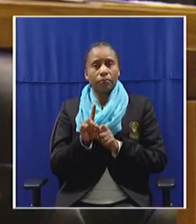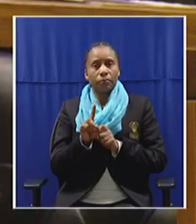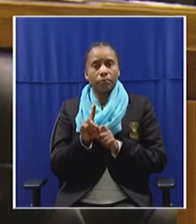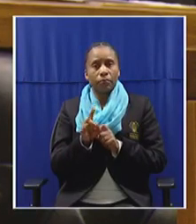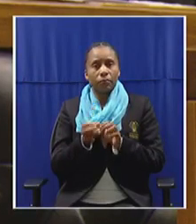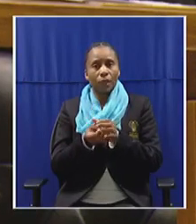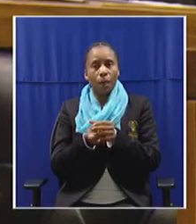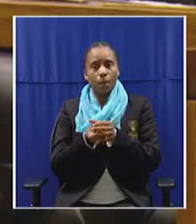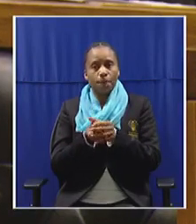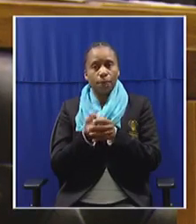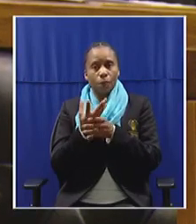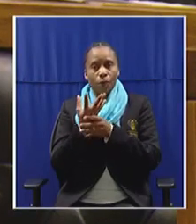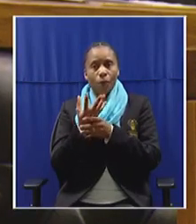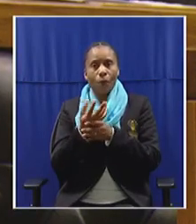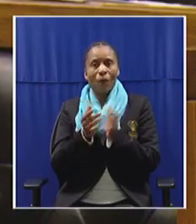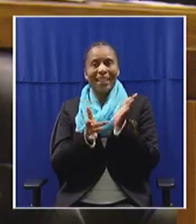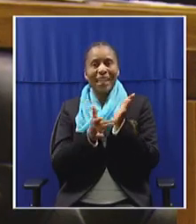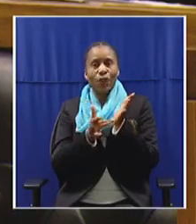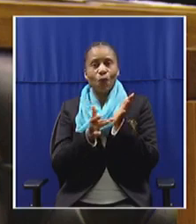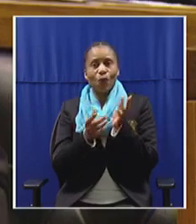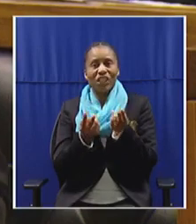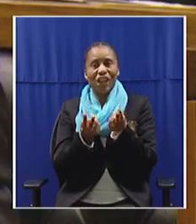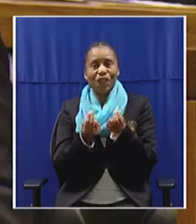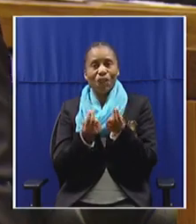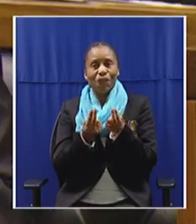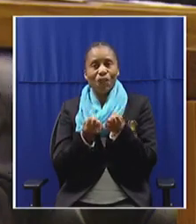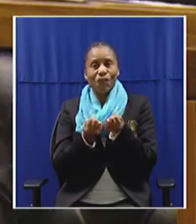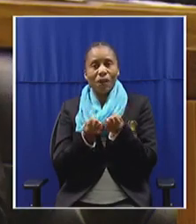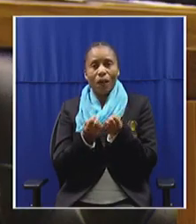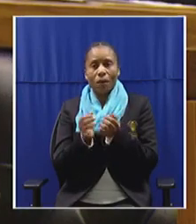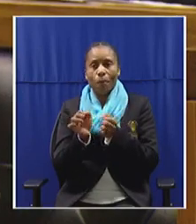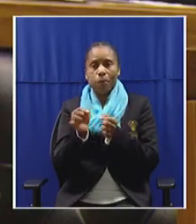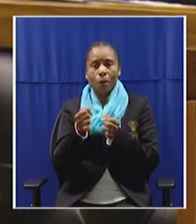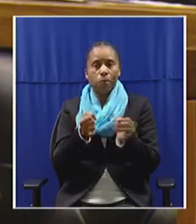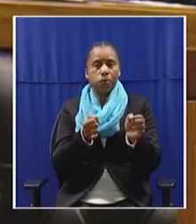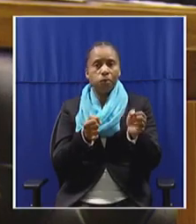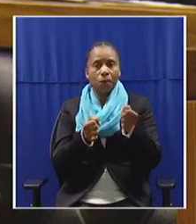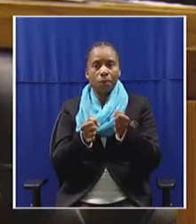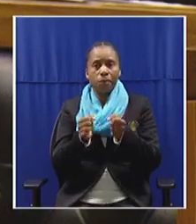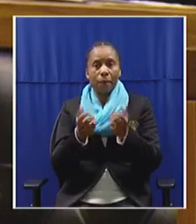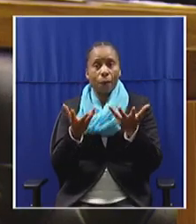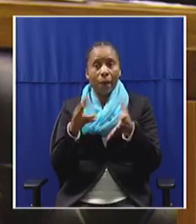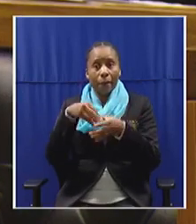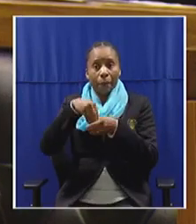new technologies that are being employed in our economy.